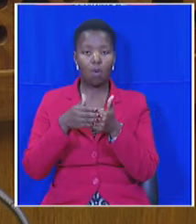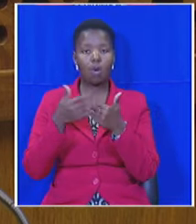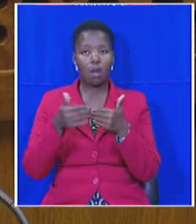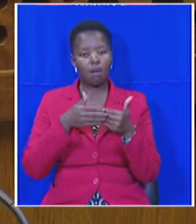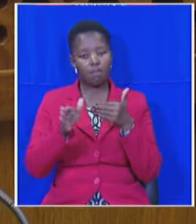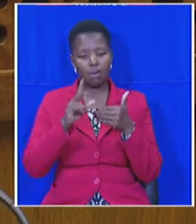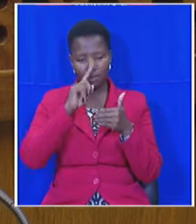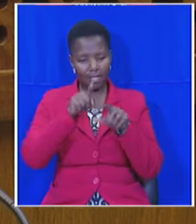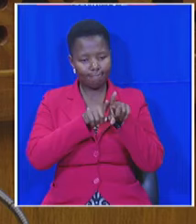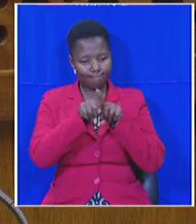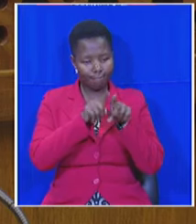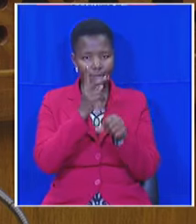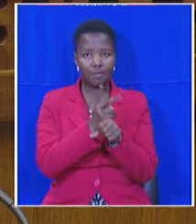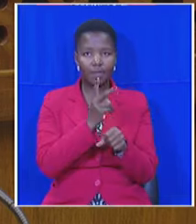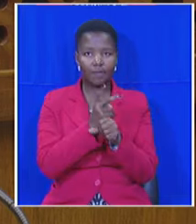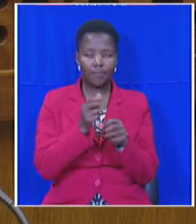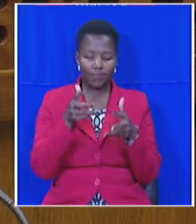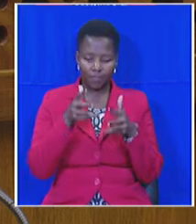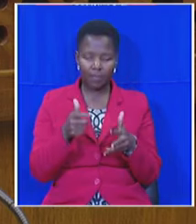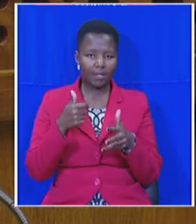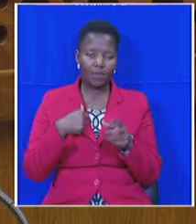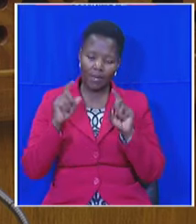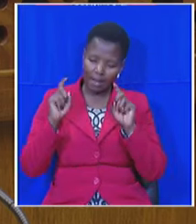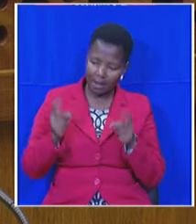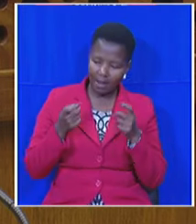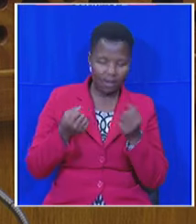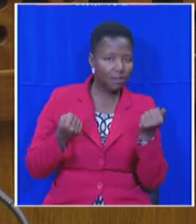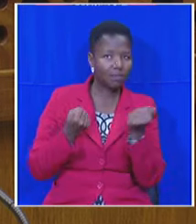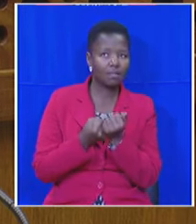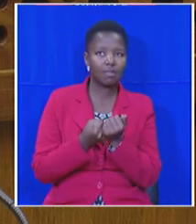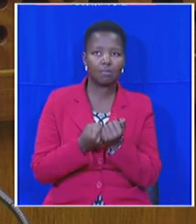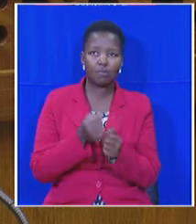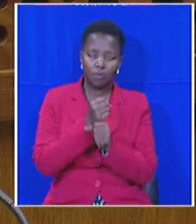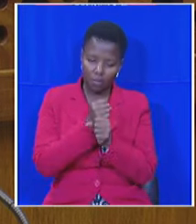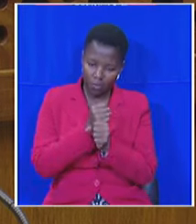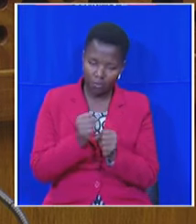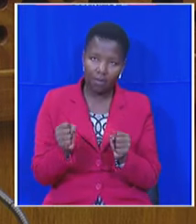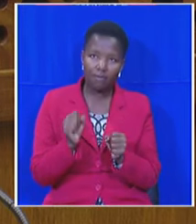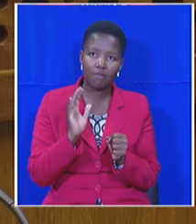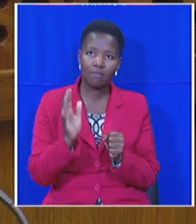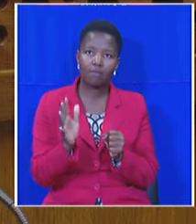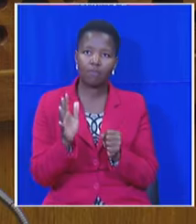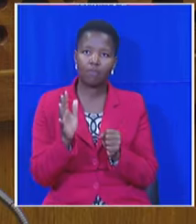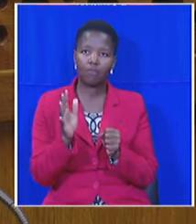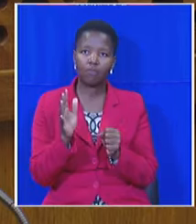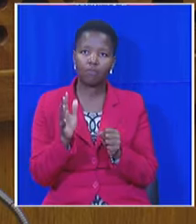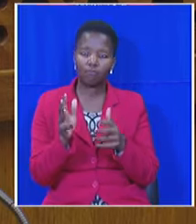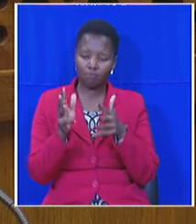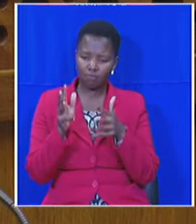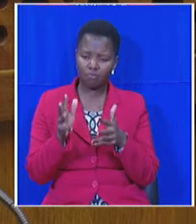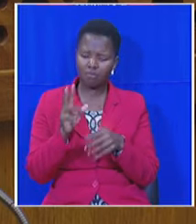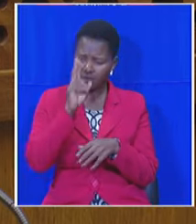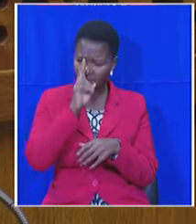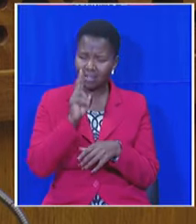doping tests. As for now, we don't have any reason to support it. As for the